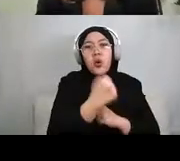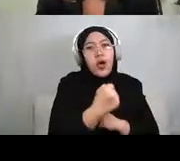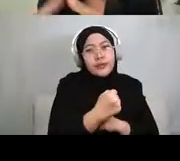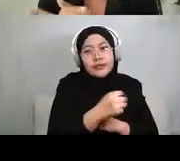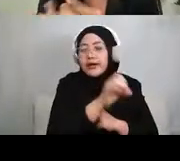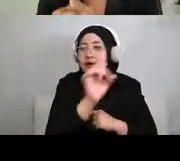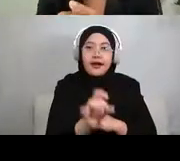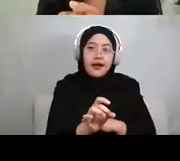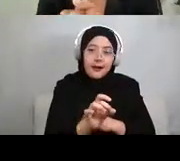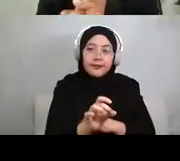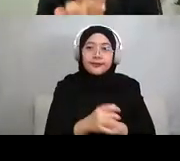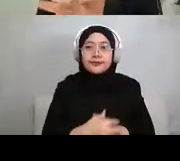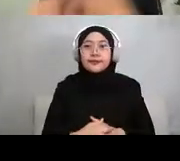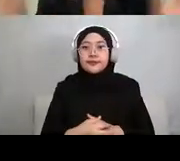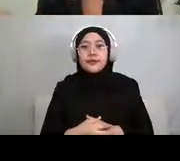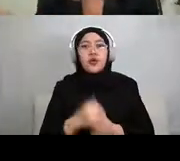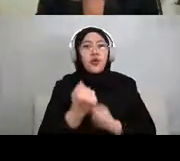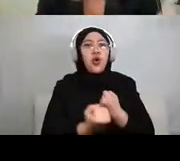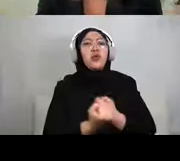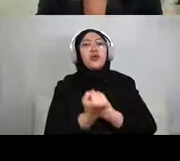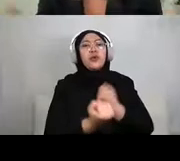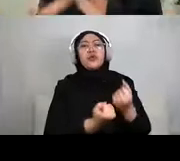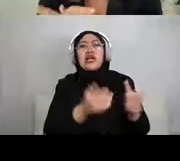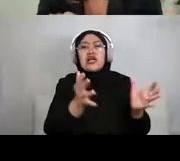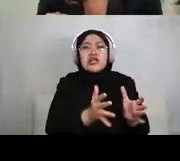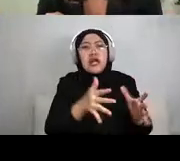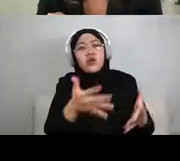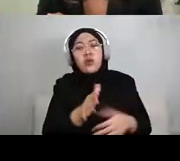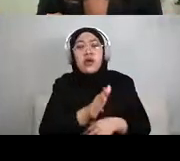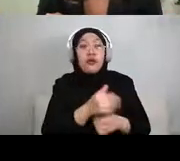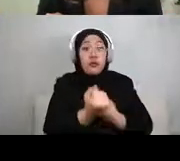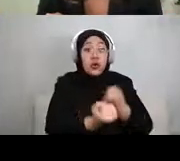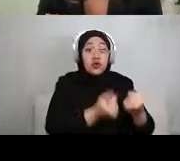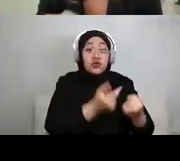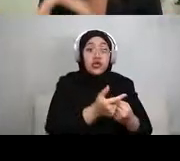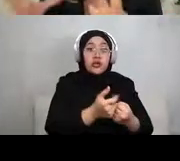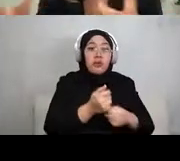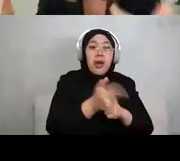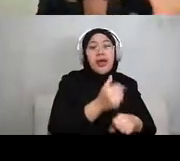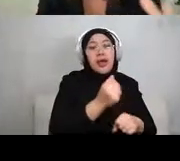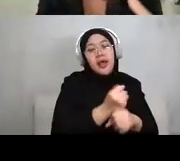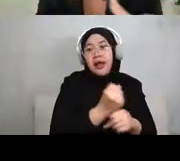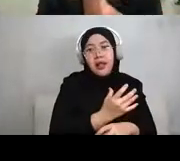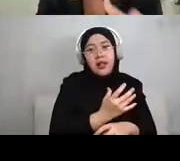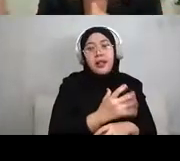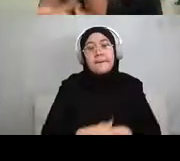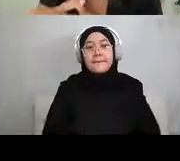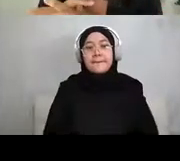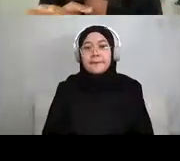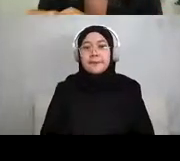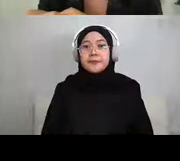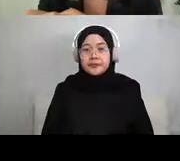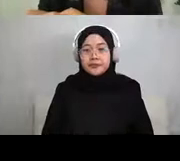enter into failure, that can not pay the asset owner, and this puts more risk in the